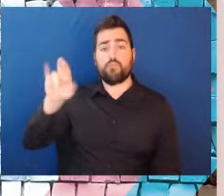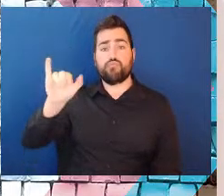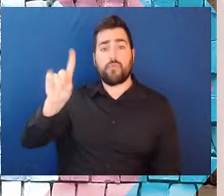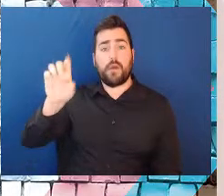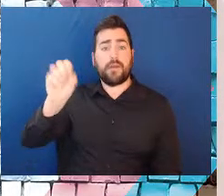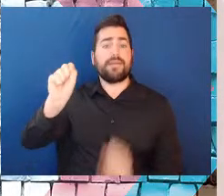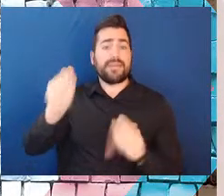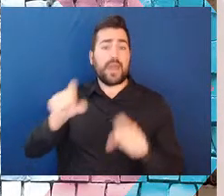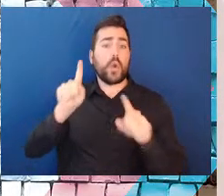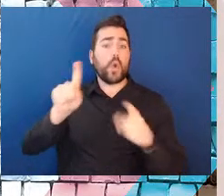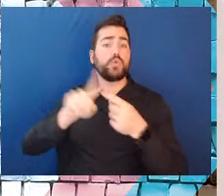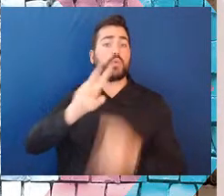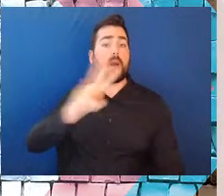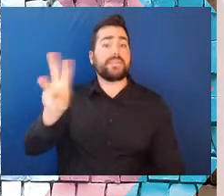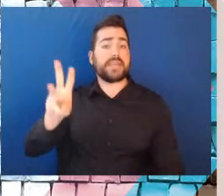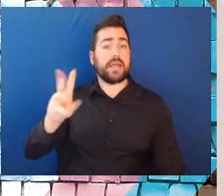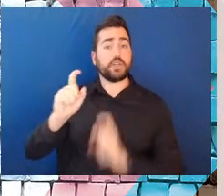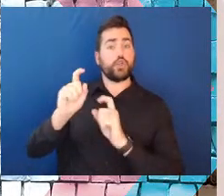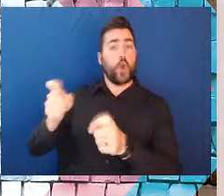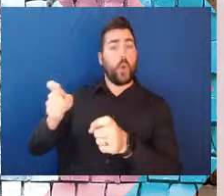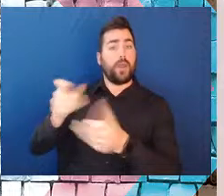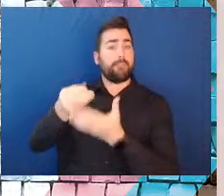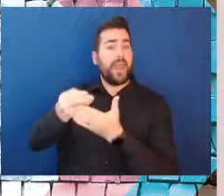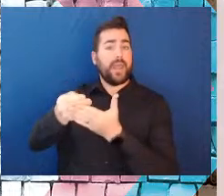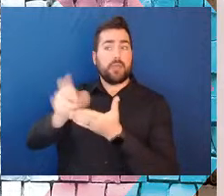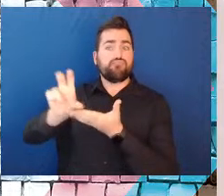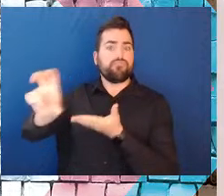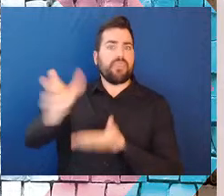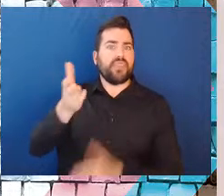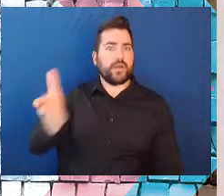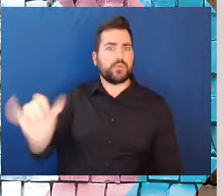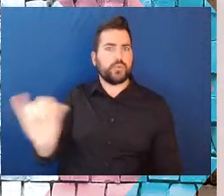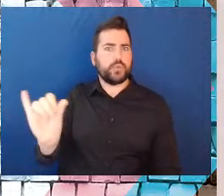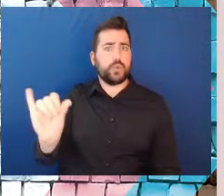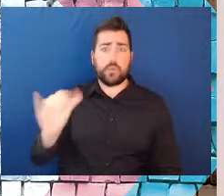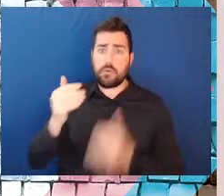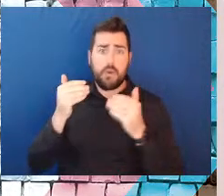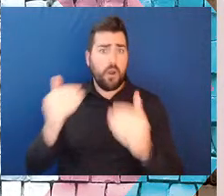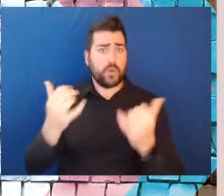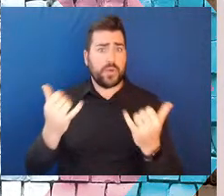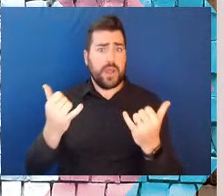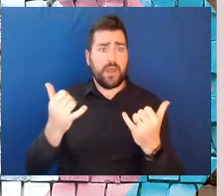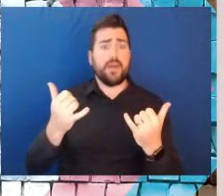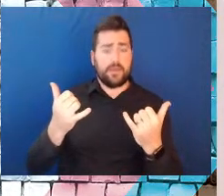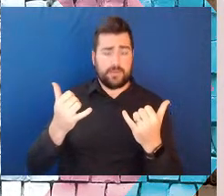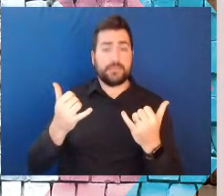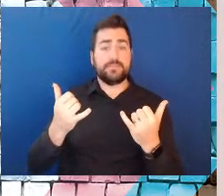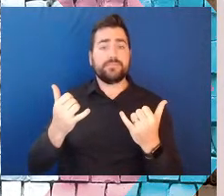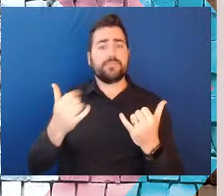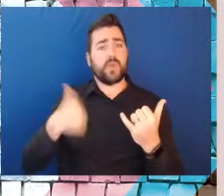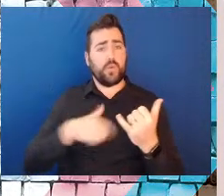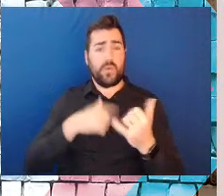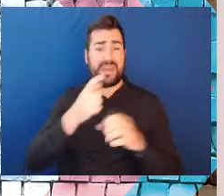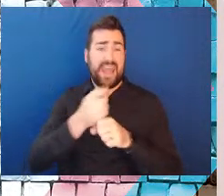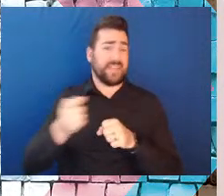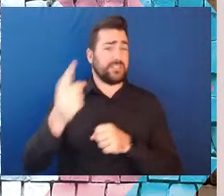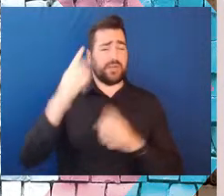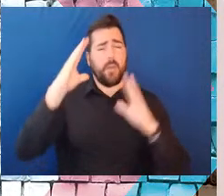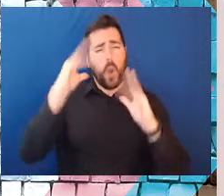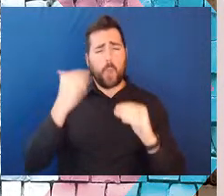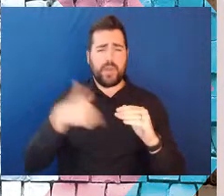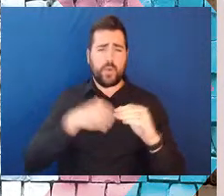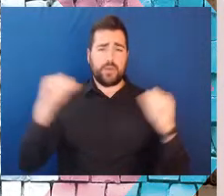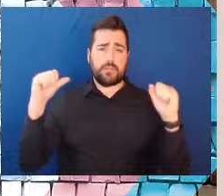www.comeoutwithpride.com and make a donation today, right now. Hopefully we'll be back in the streets loving on each other next year for Pride. That would